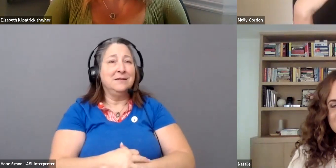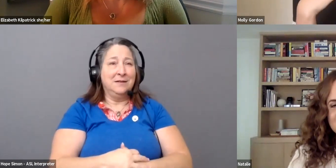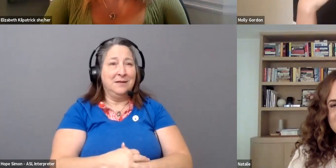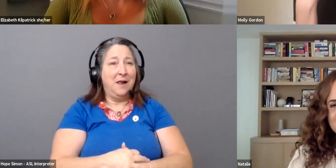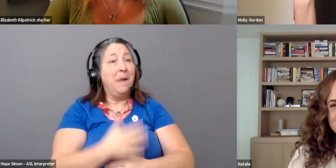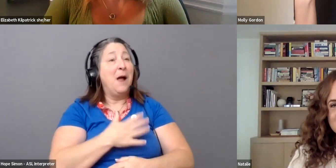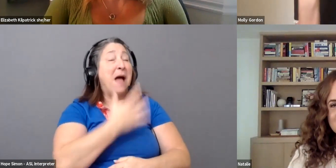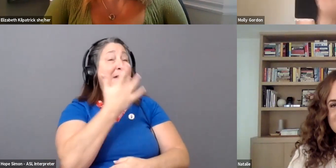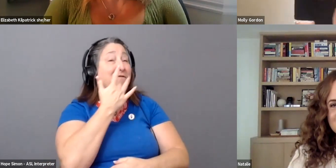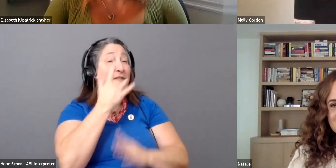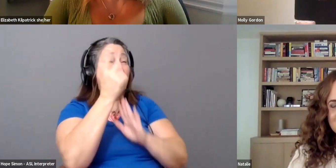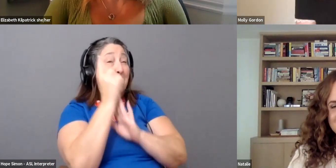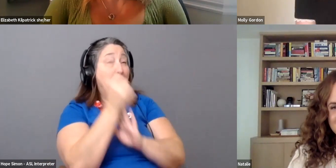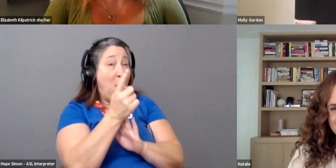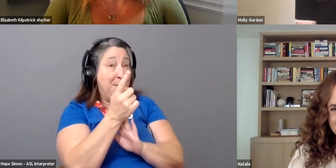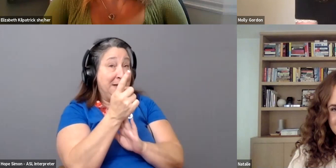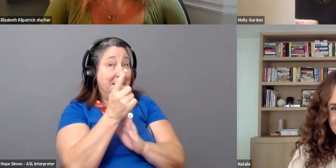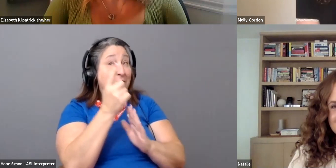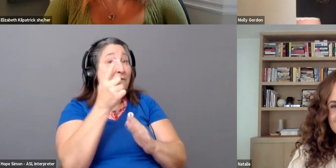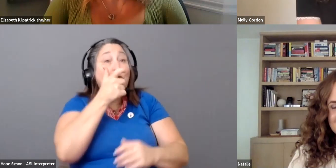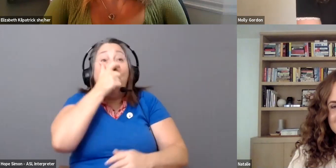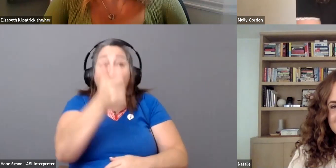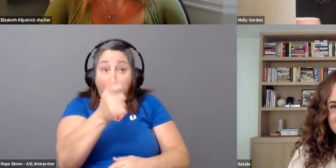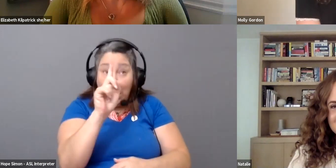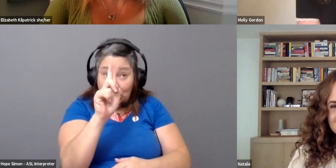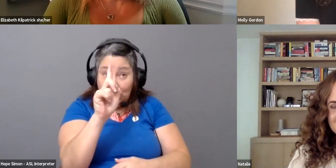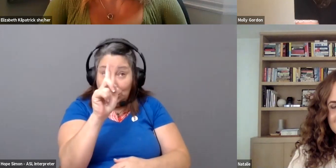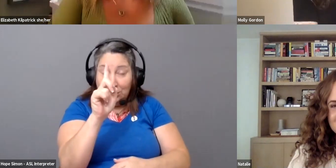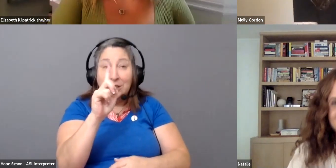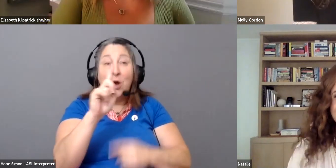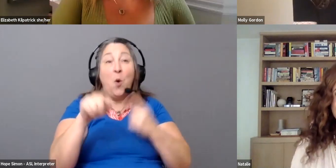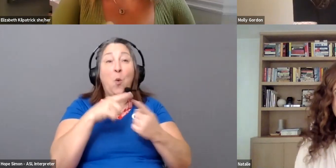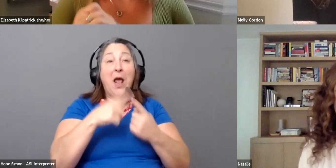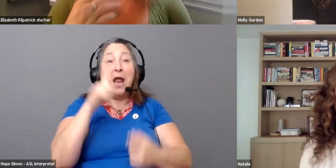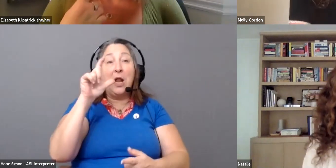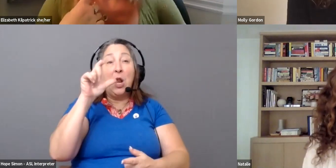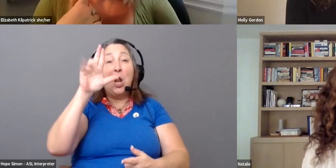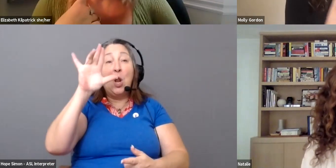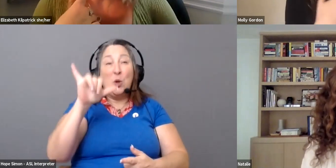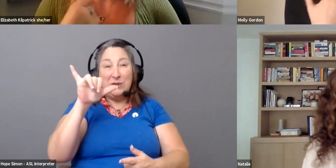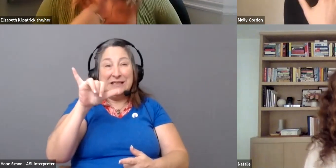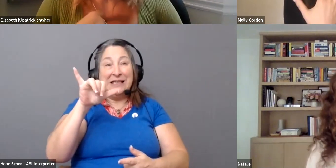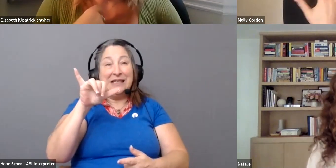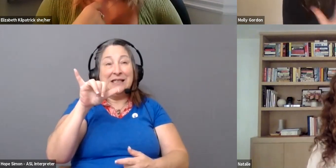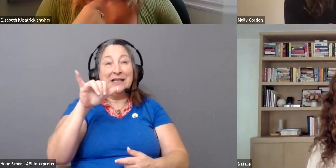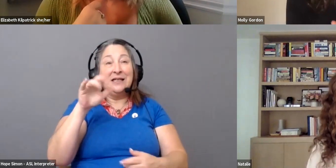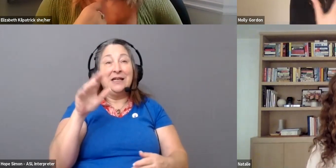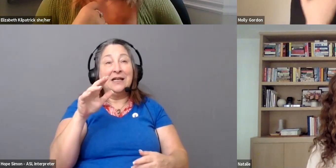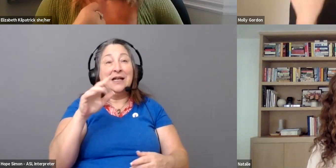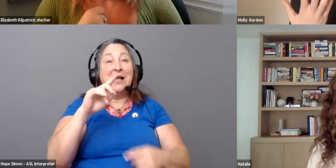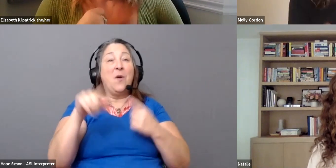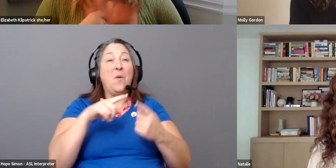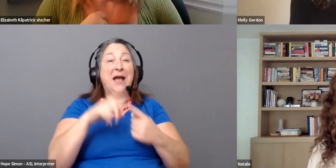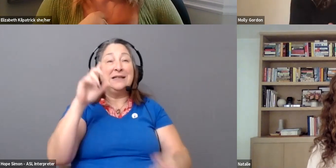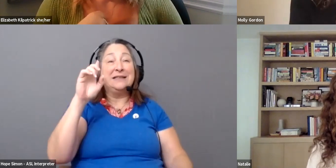My favorite moment to watch in the film is when Lucy says, when Dacre says,